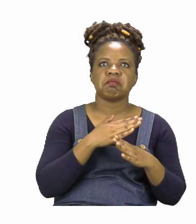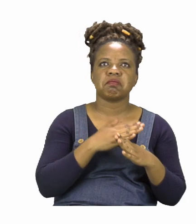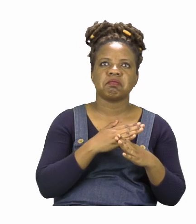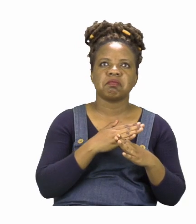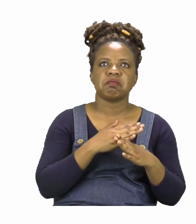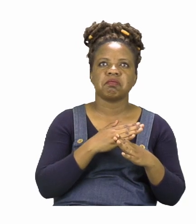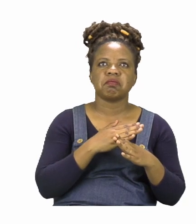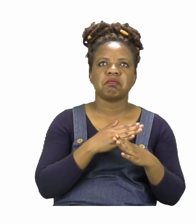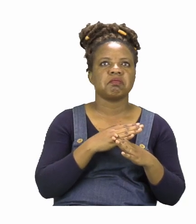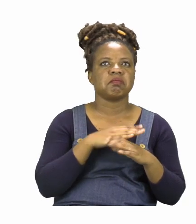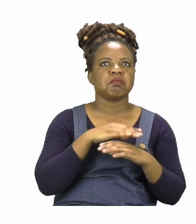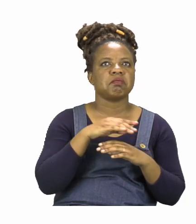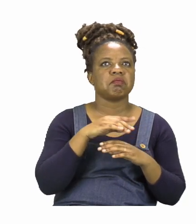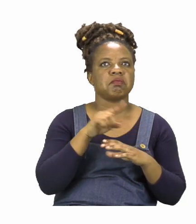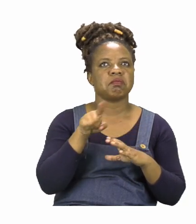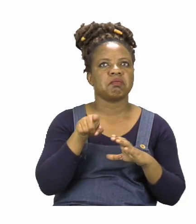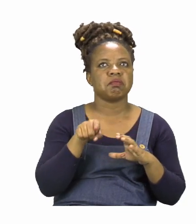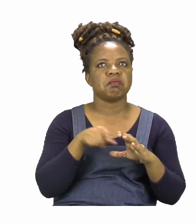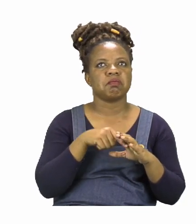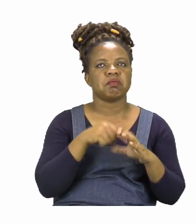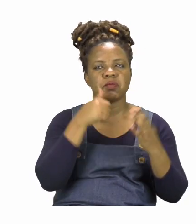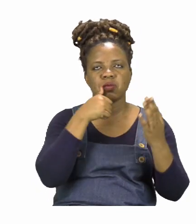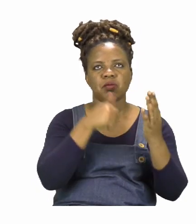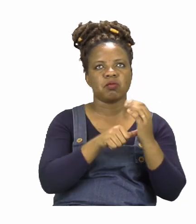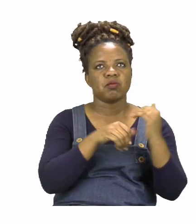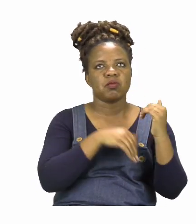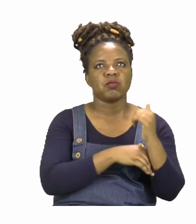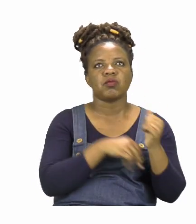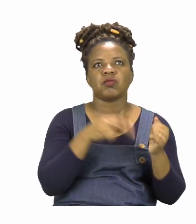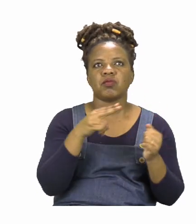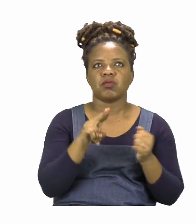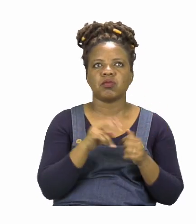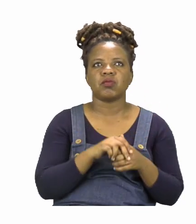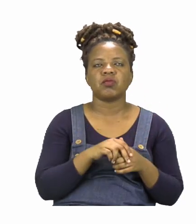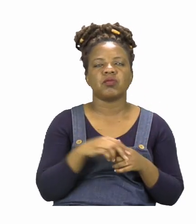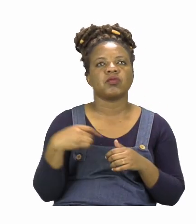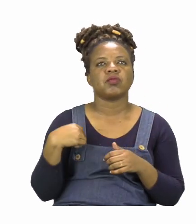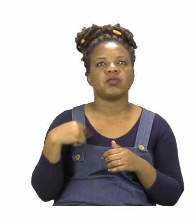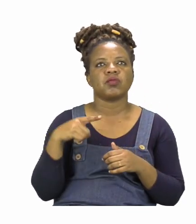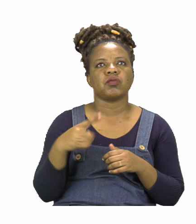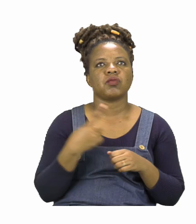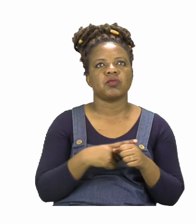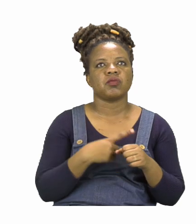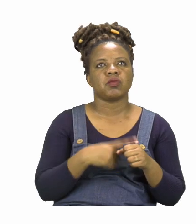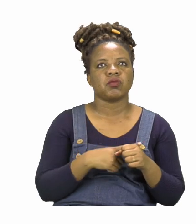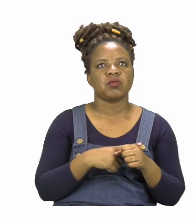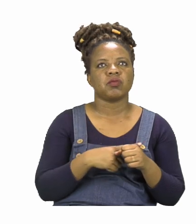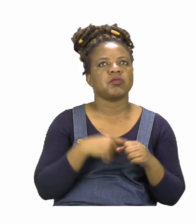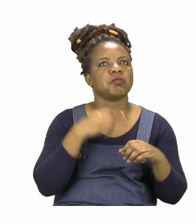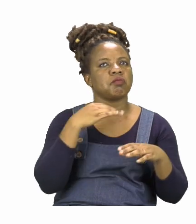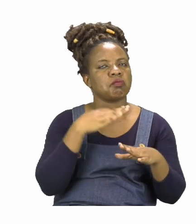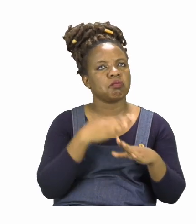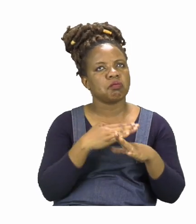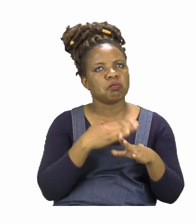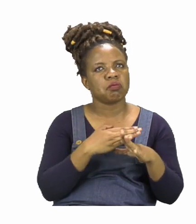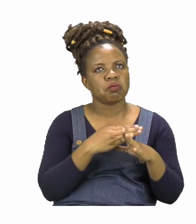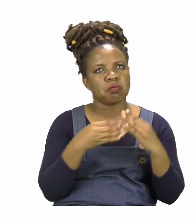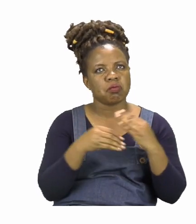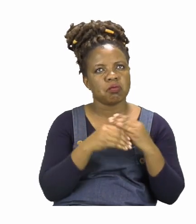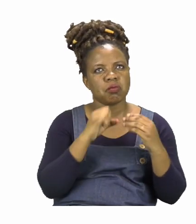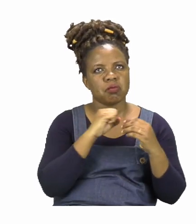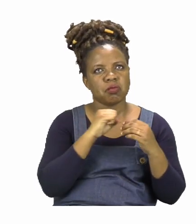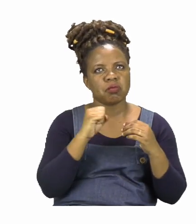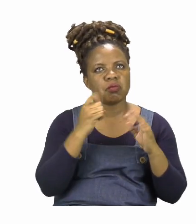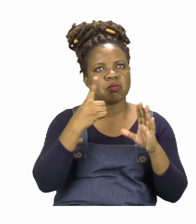He always works outside in the streets. So the first one has already been done